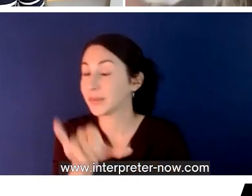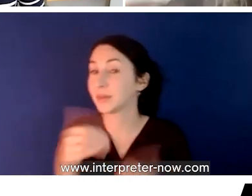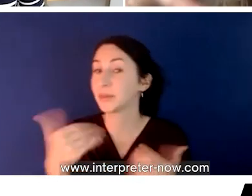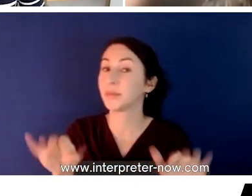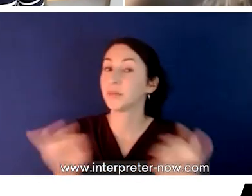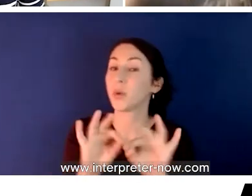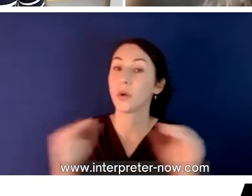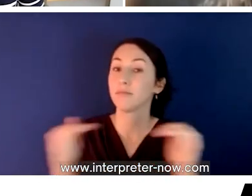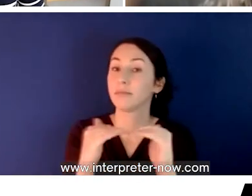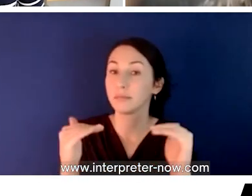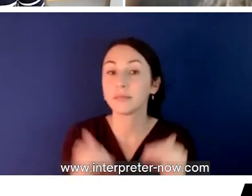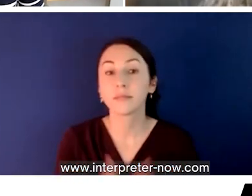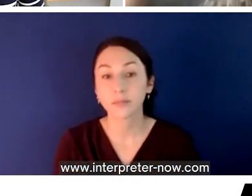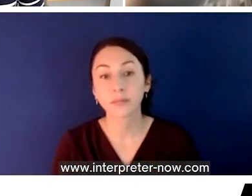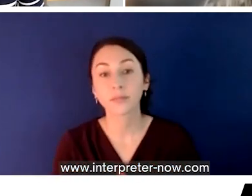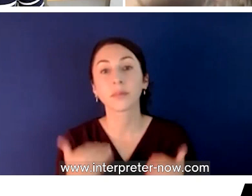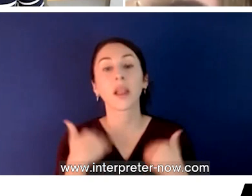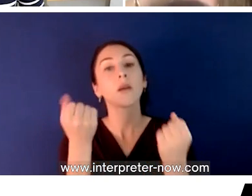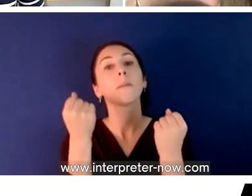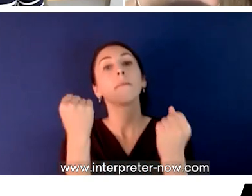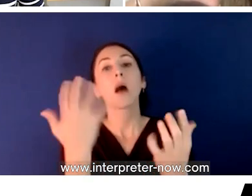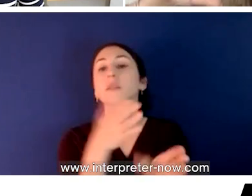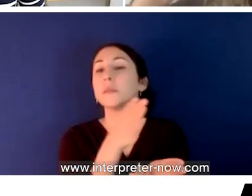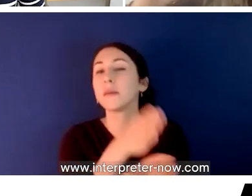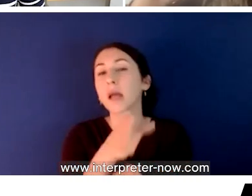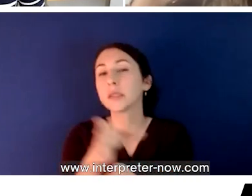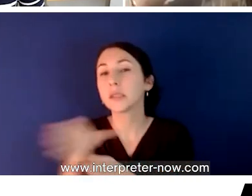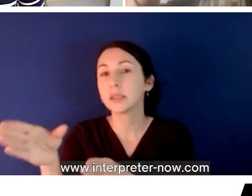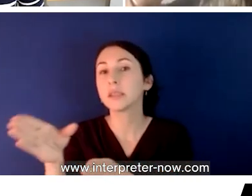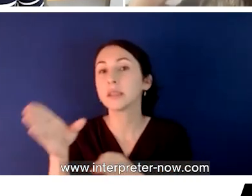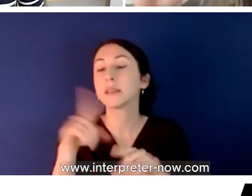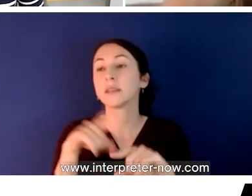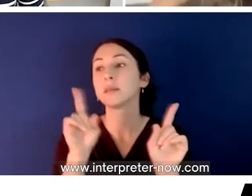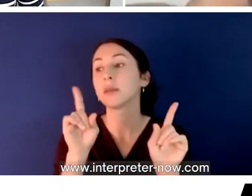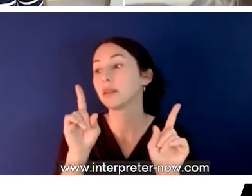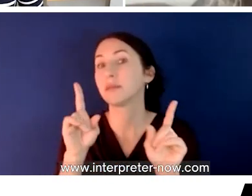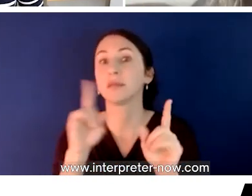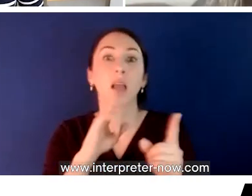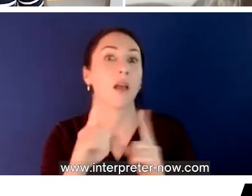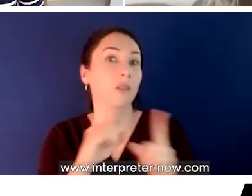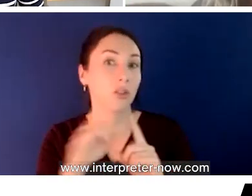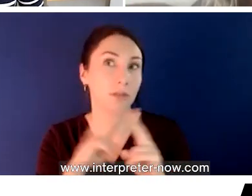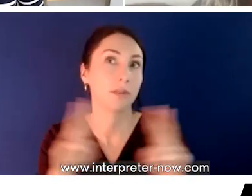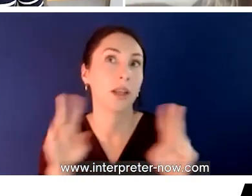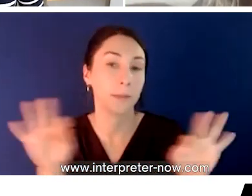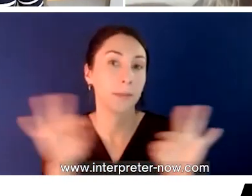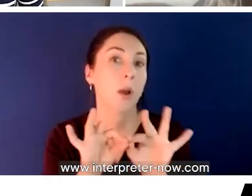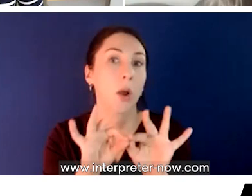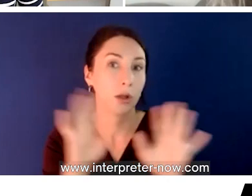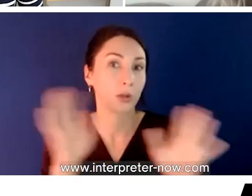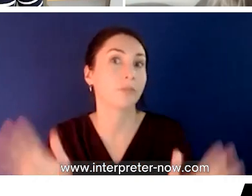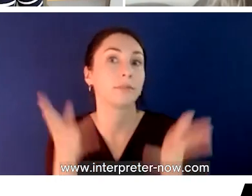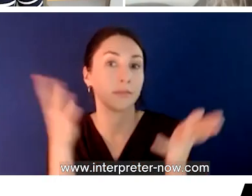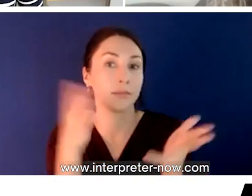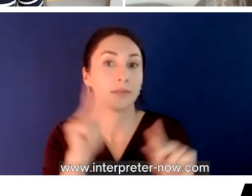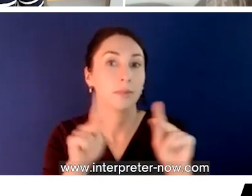So yeah, I think that it's just multiple facets. But also a really important conversation to be having and